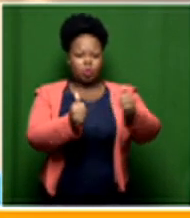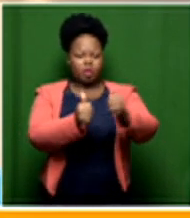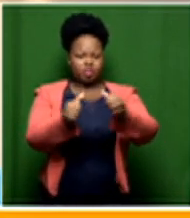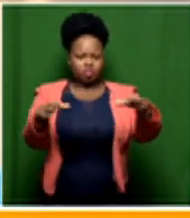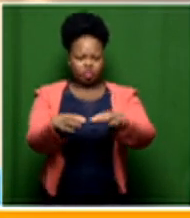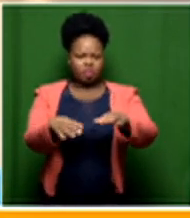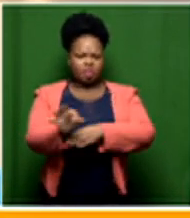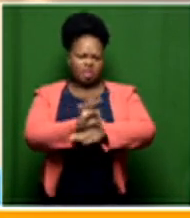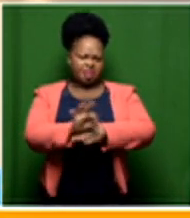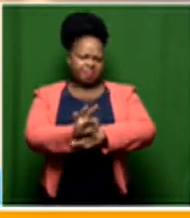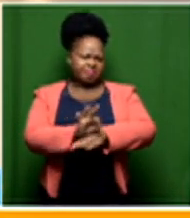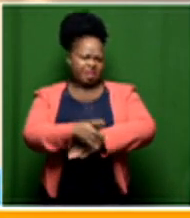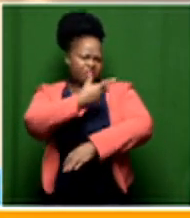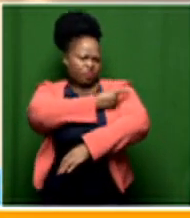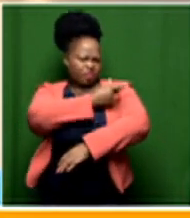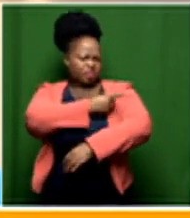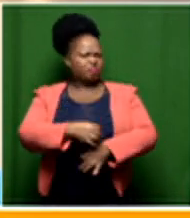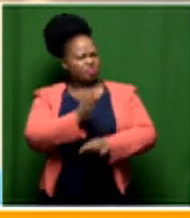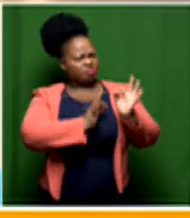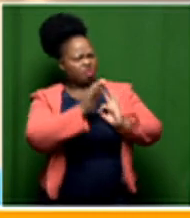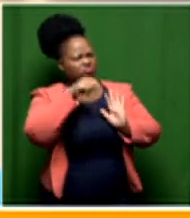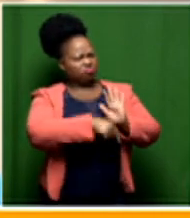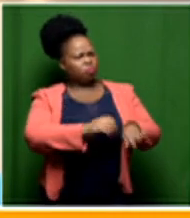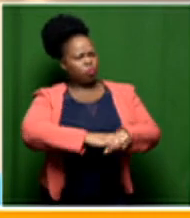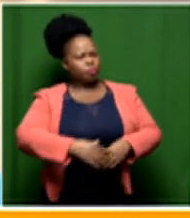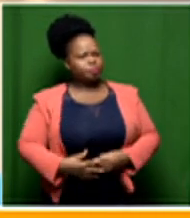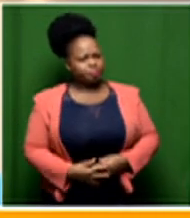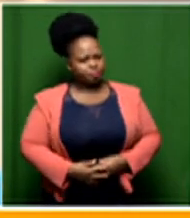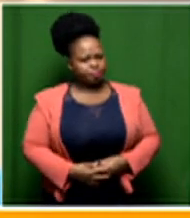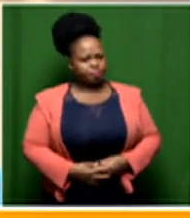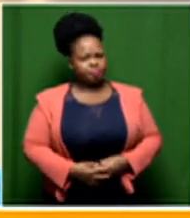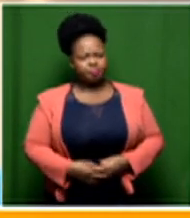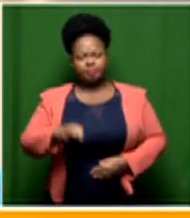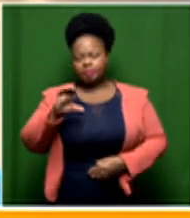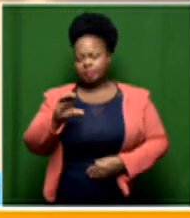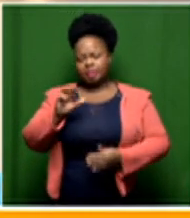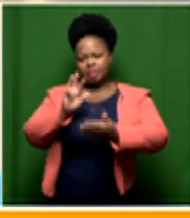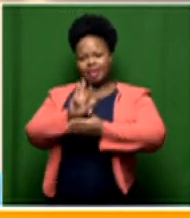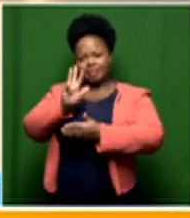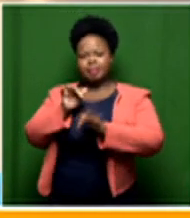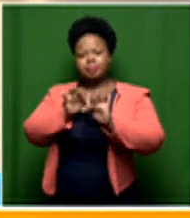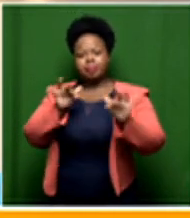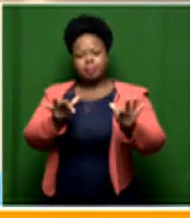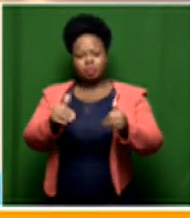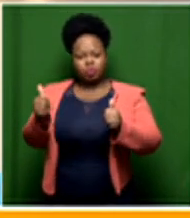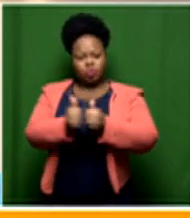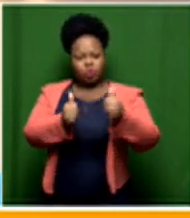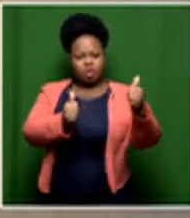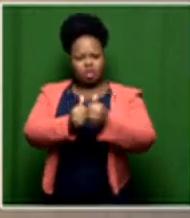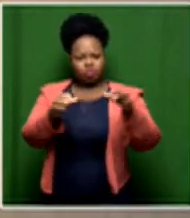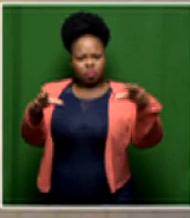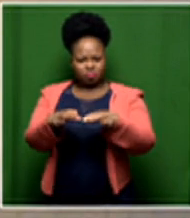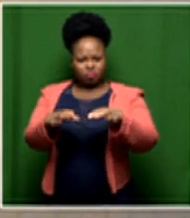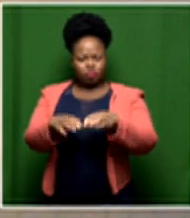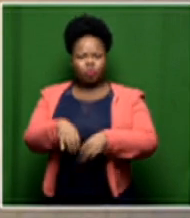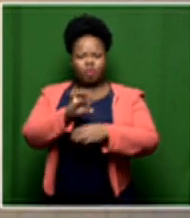People's Vaccine Plan. Perhaps you can tell us a little bit about this. Well, the C19 People's Coalition is a coalition of